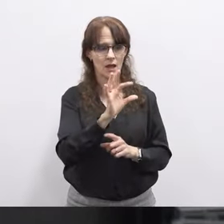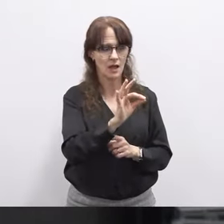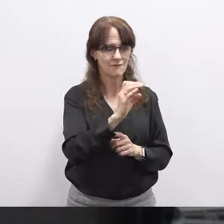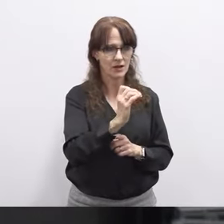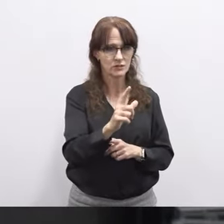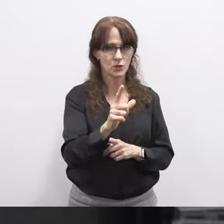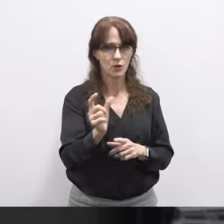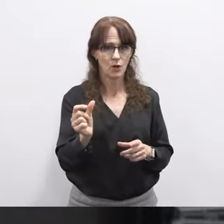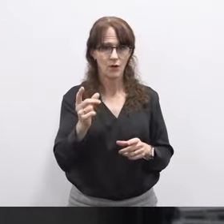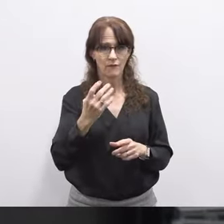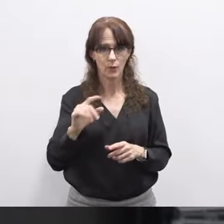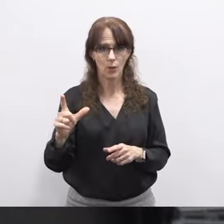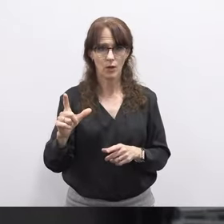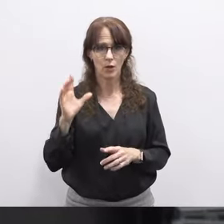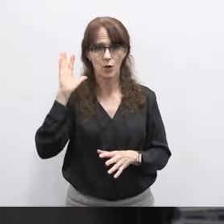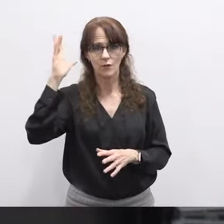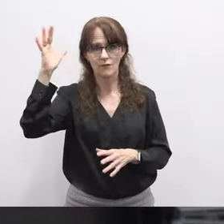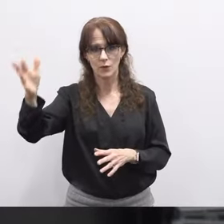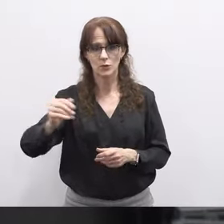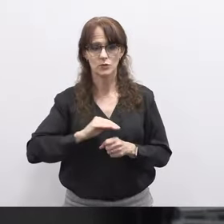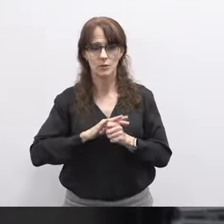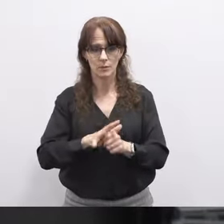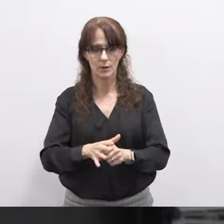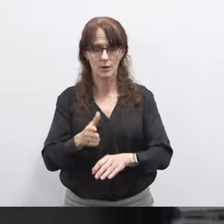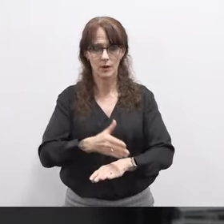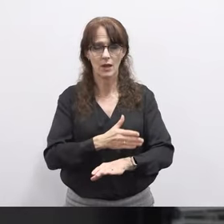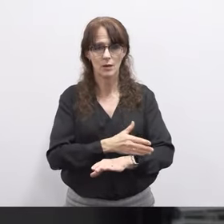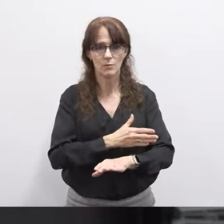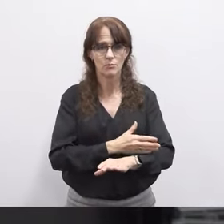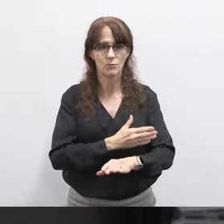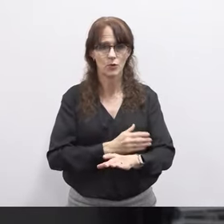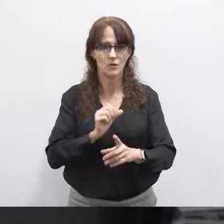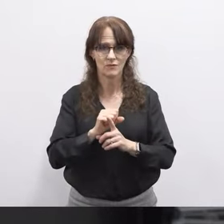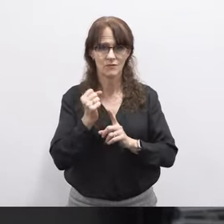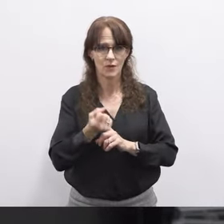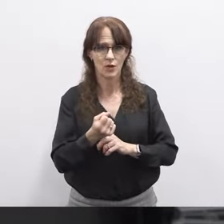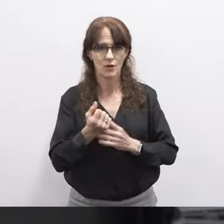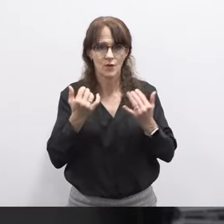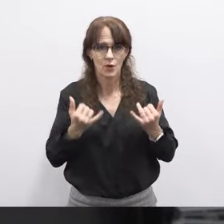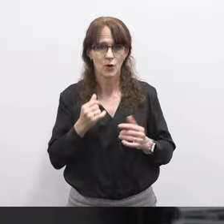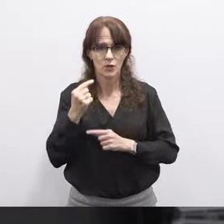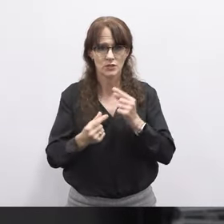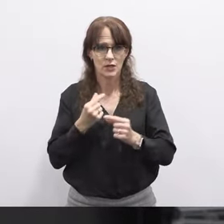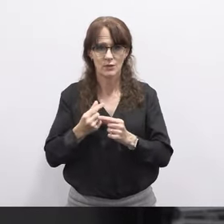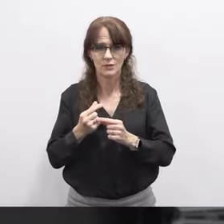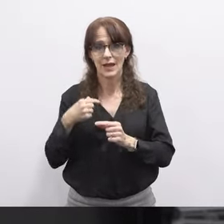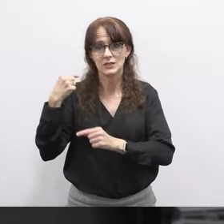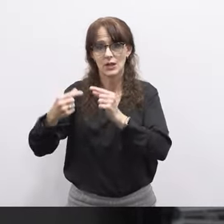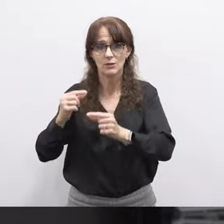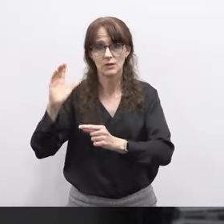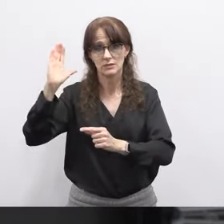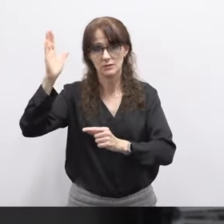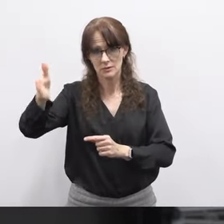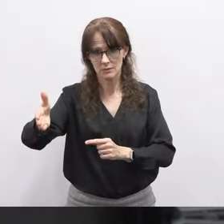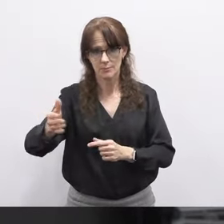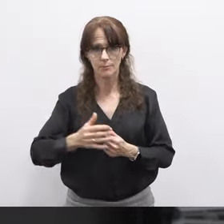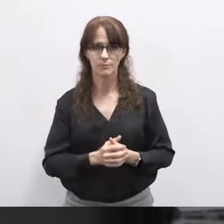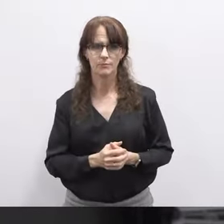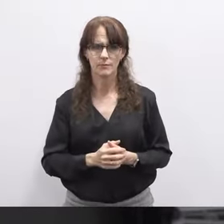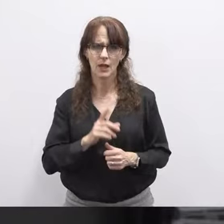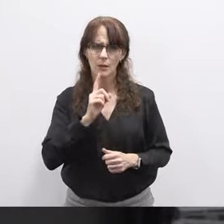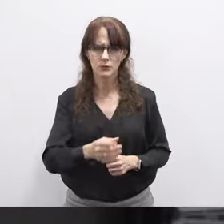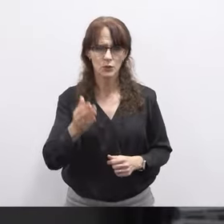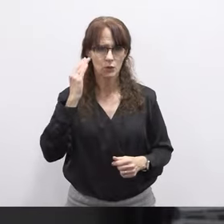fuels to prevent a future pandemic and to improve conditions for current generations and generations to come. As I'm sure you're